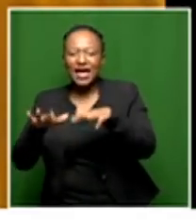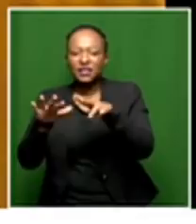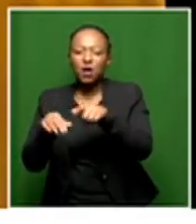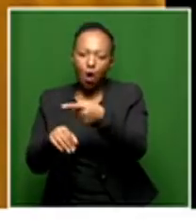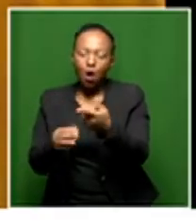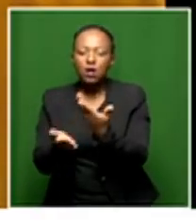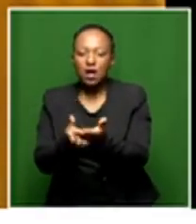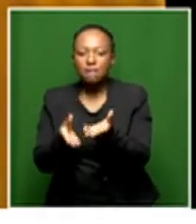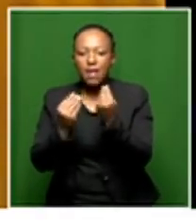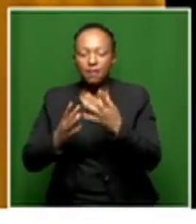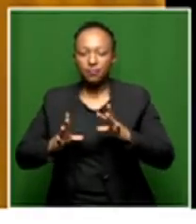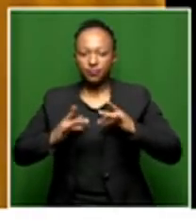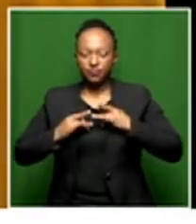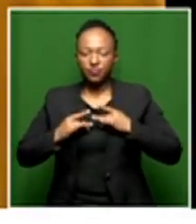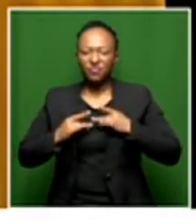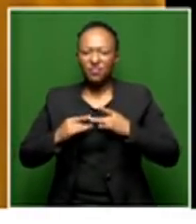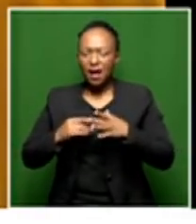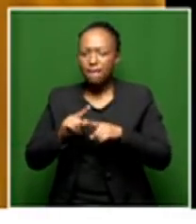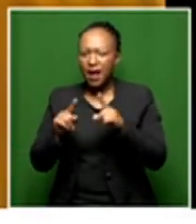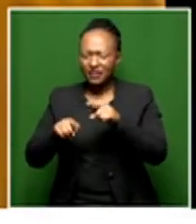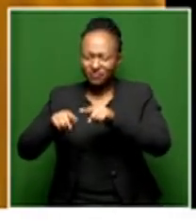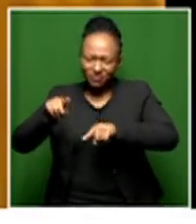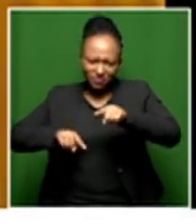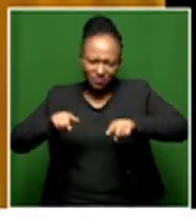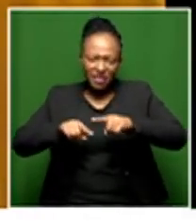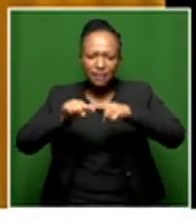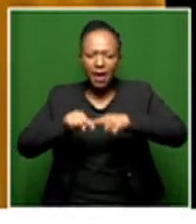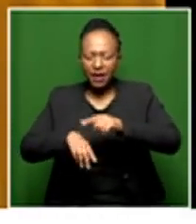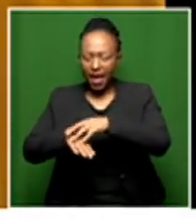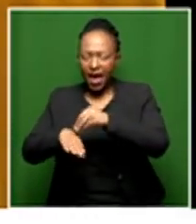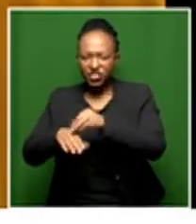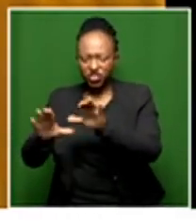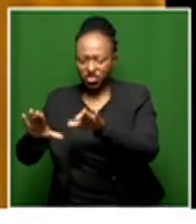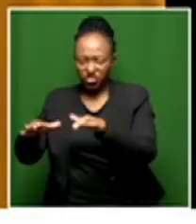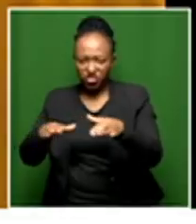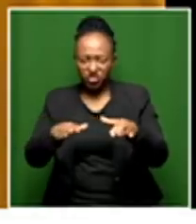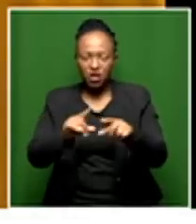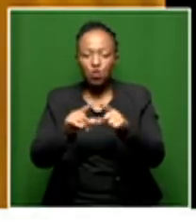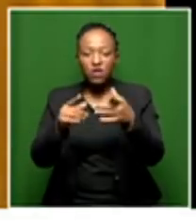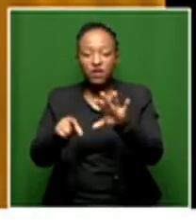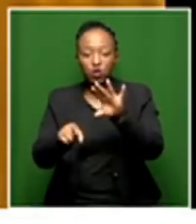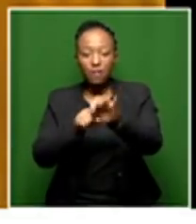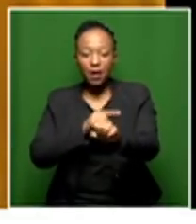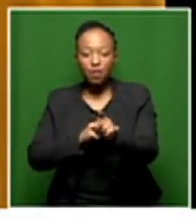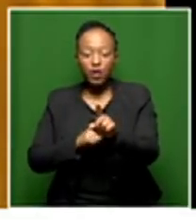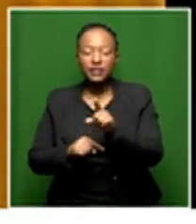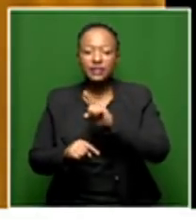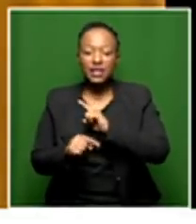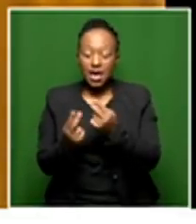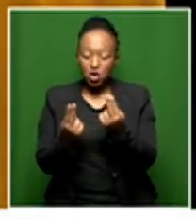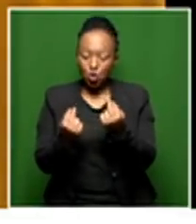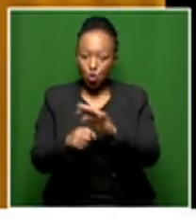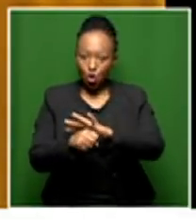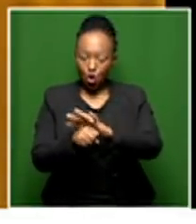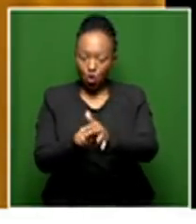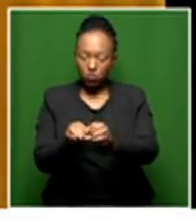by COVID. And the rate at which they're affected differs by age. What we're finding is that in terms of new cases